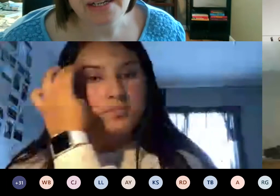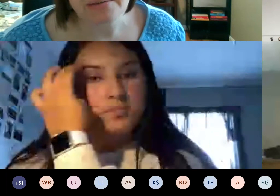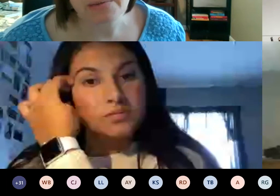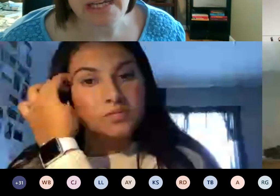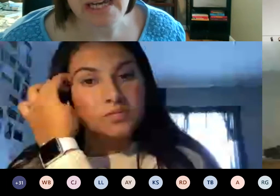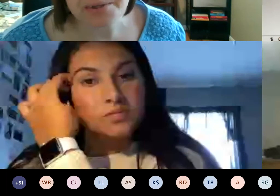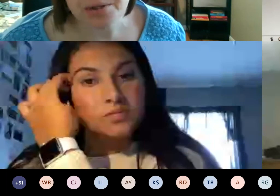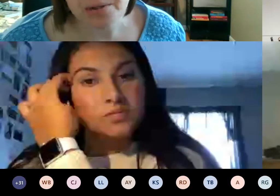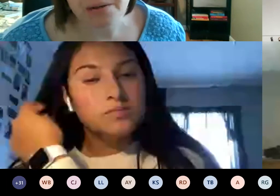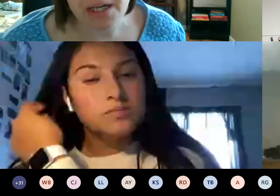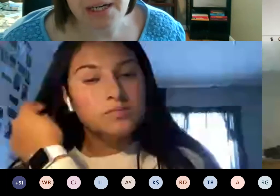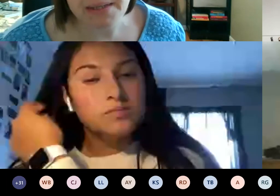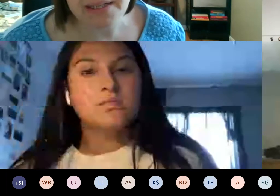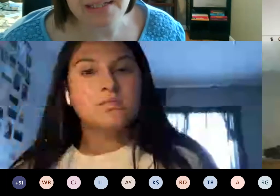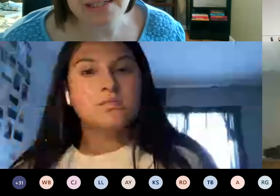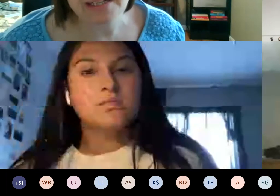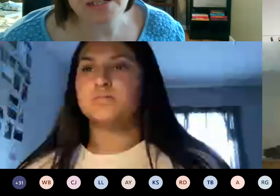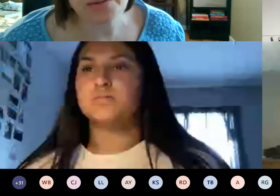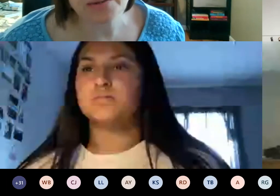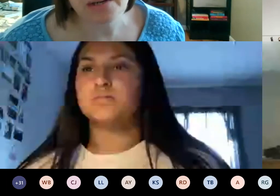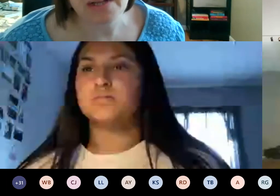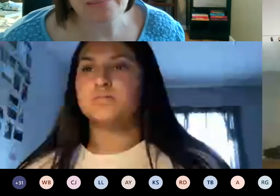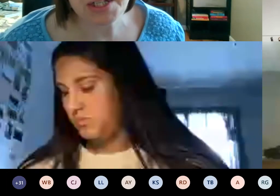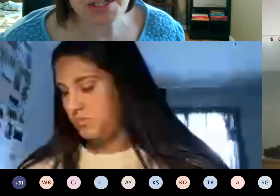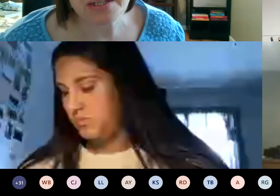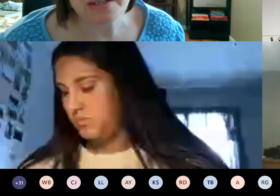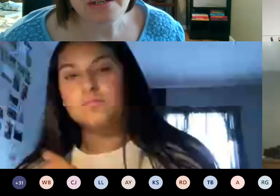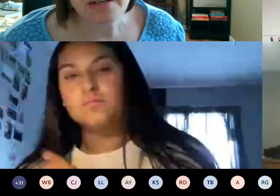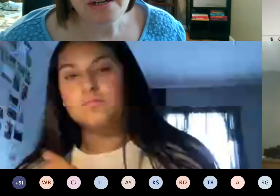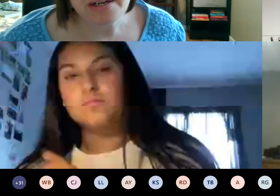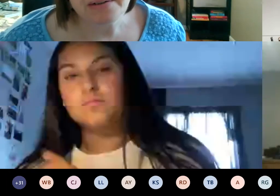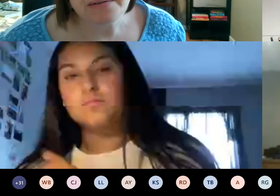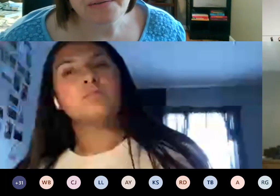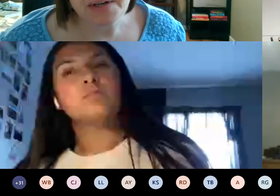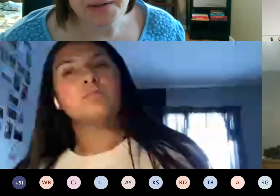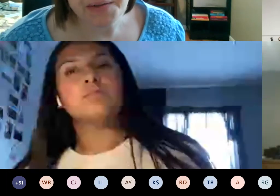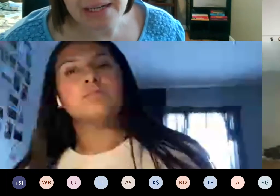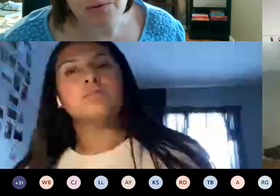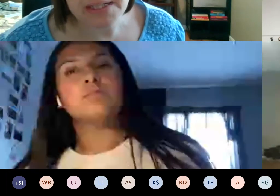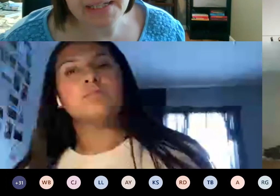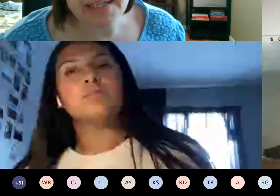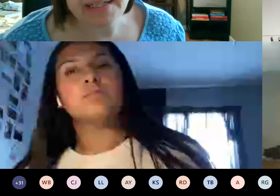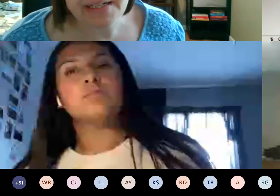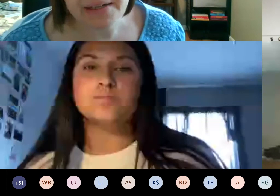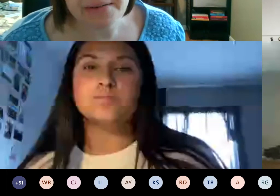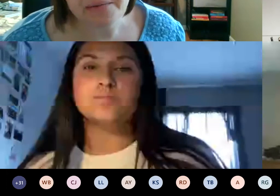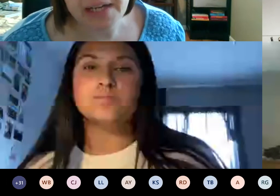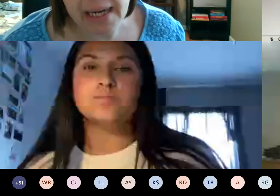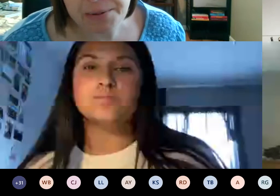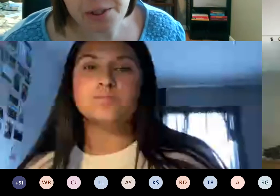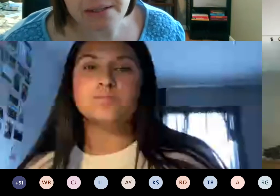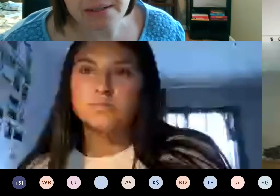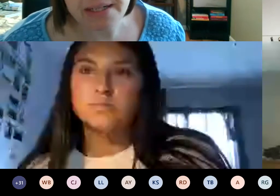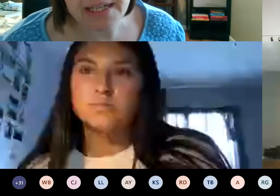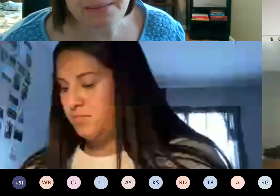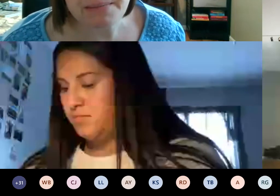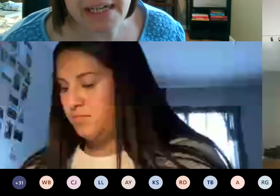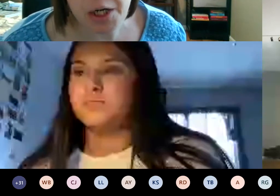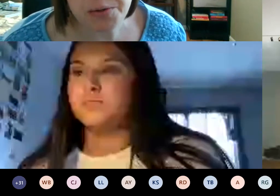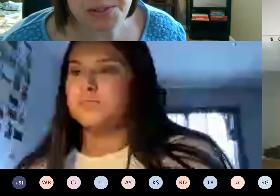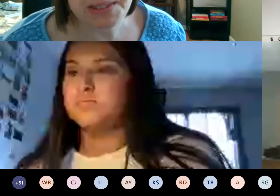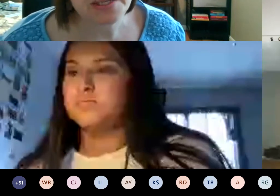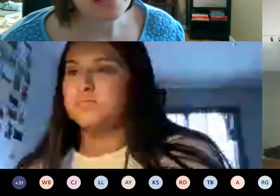back and we capture your comments and do a collaboration of things that were said to kind of capture